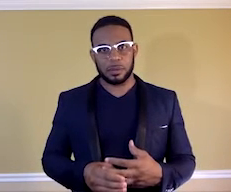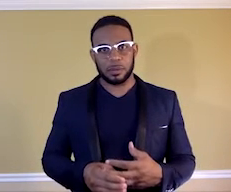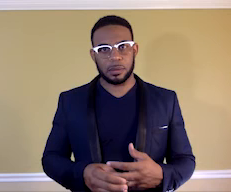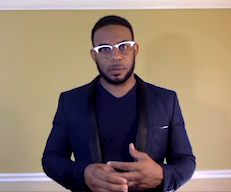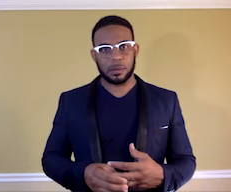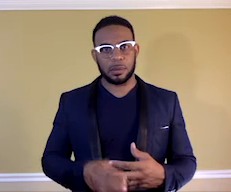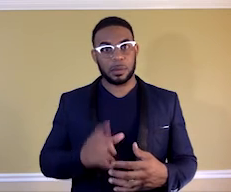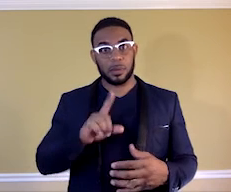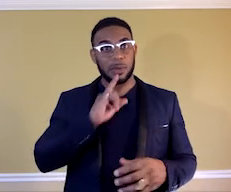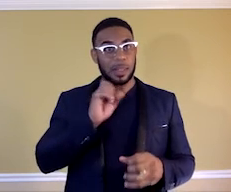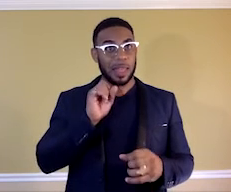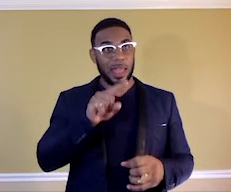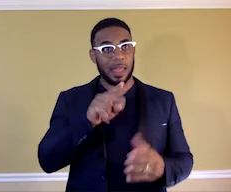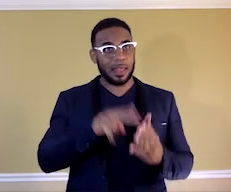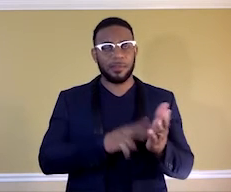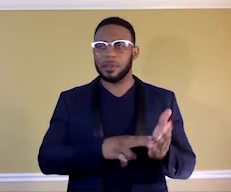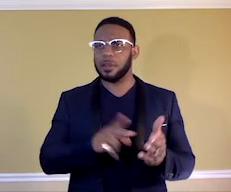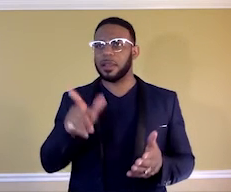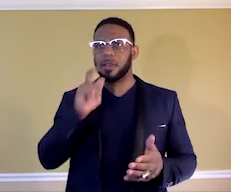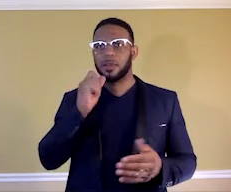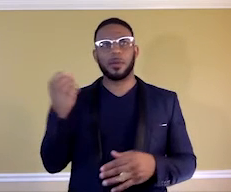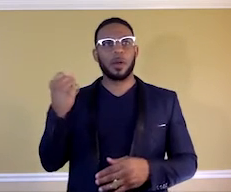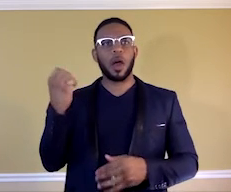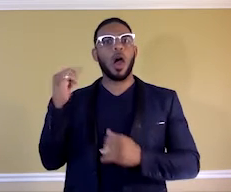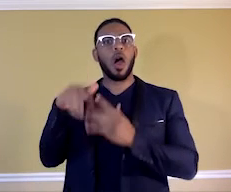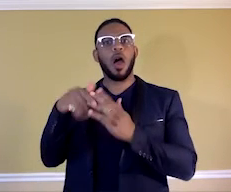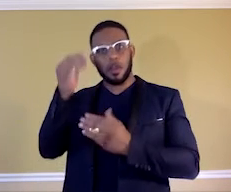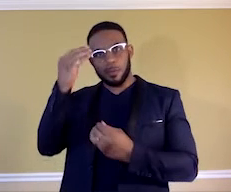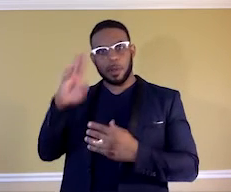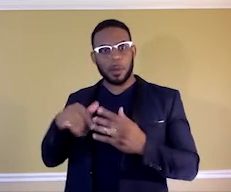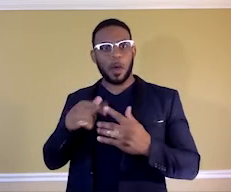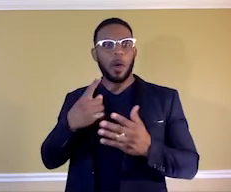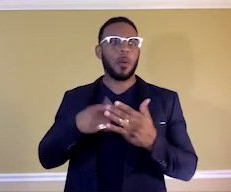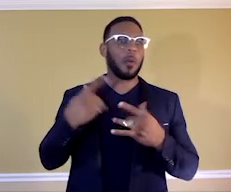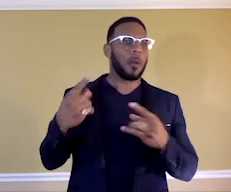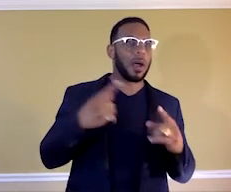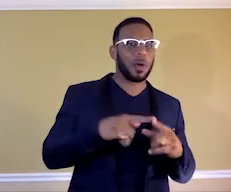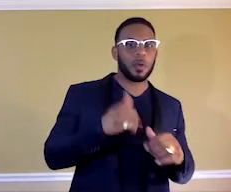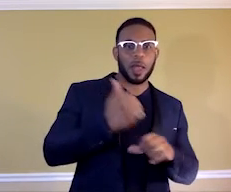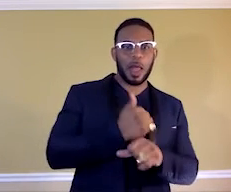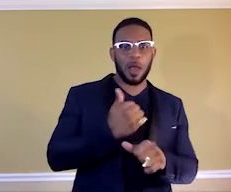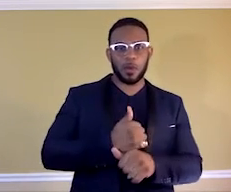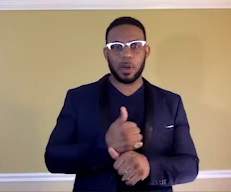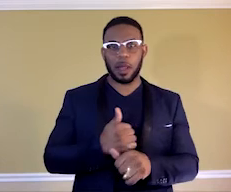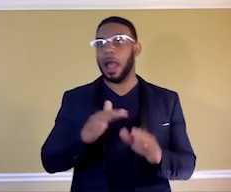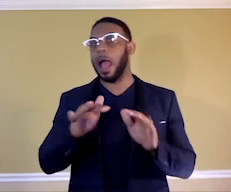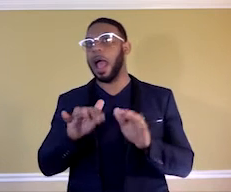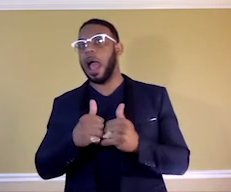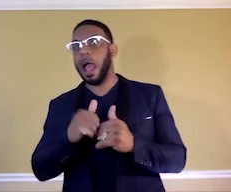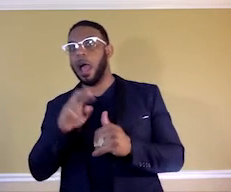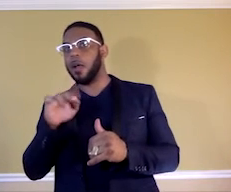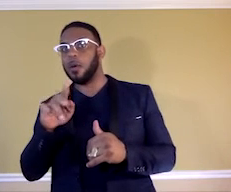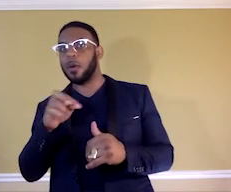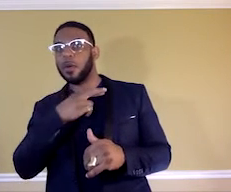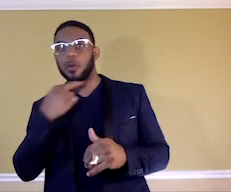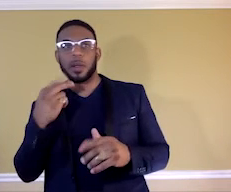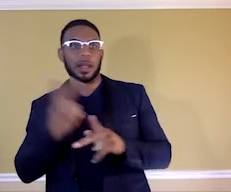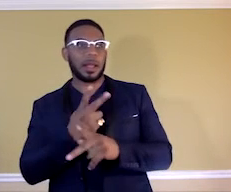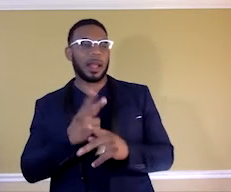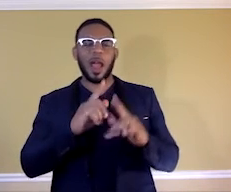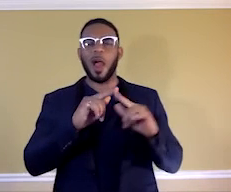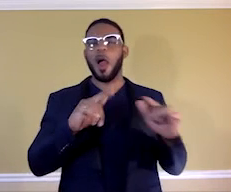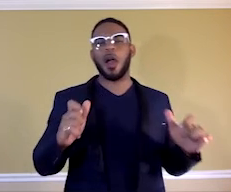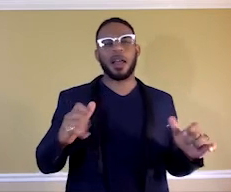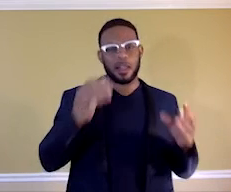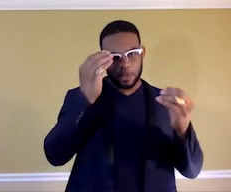when they asked the vendors, they withheld all of the information about what was going on to the algorithm, how were the rates of risk calculated, all